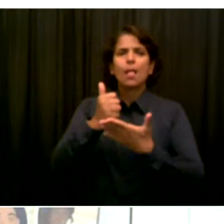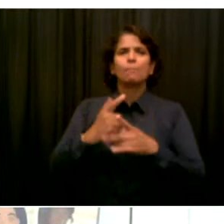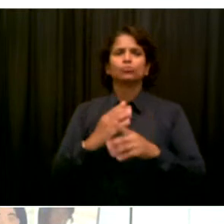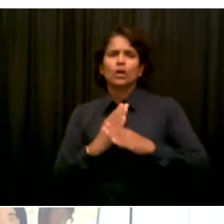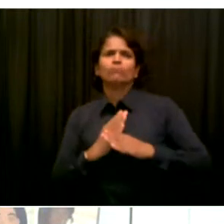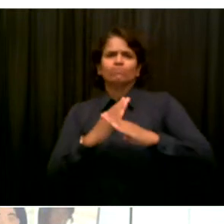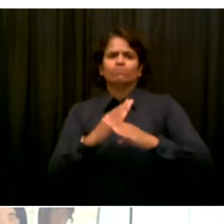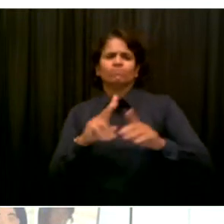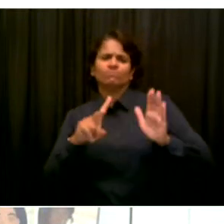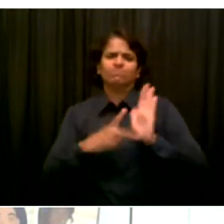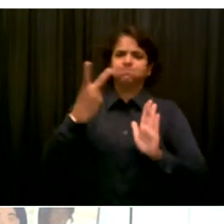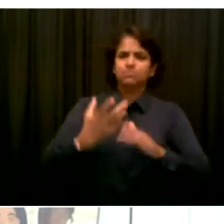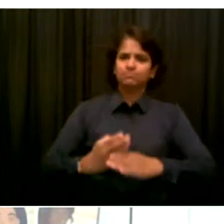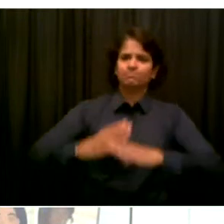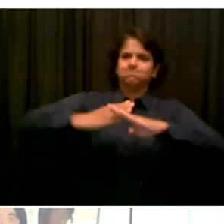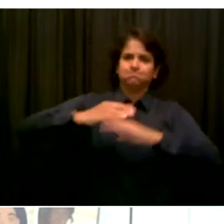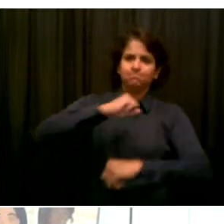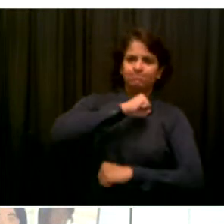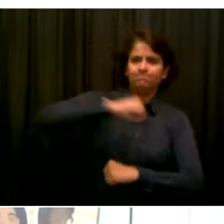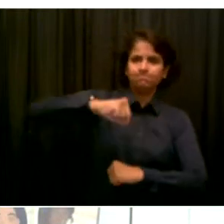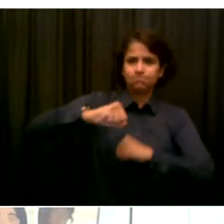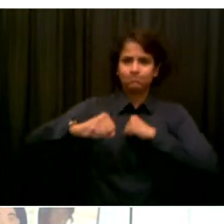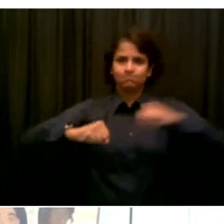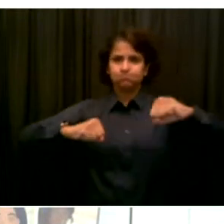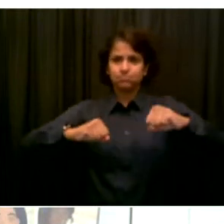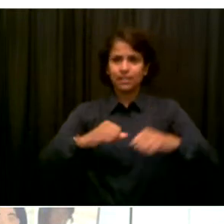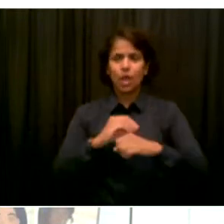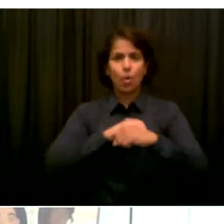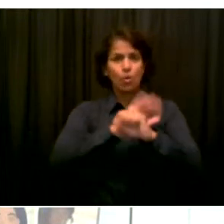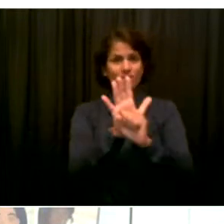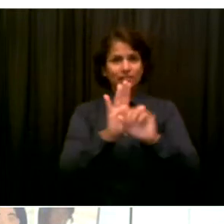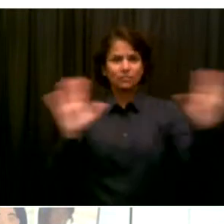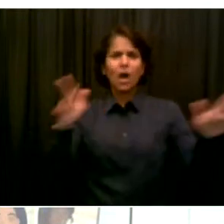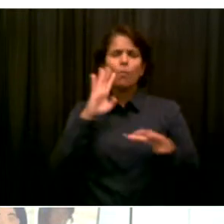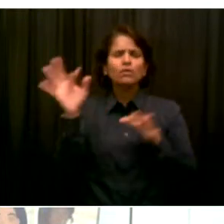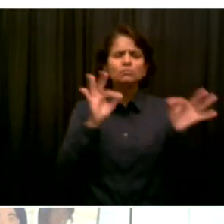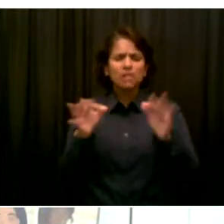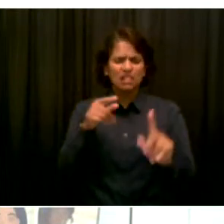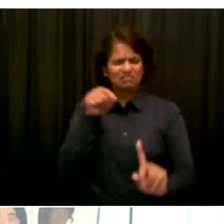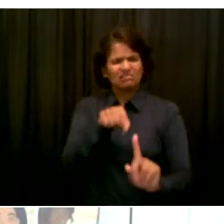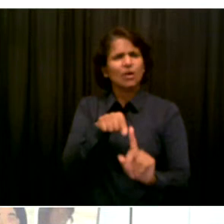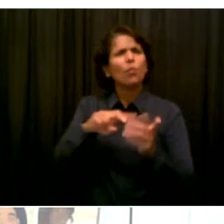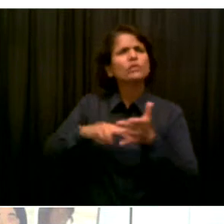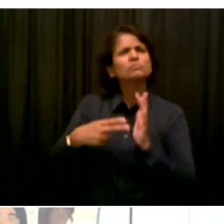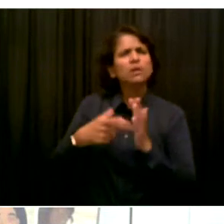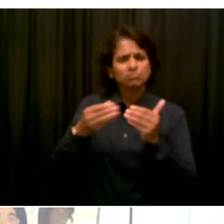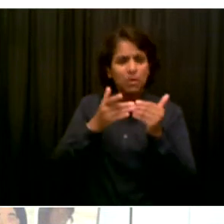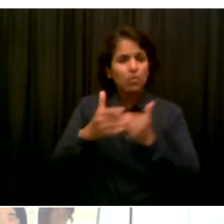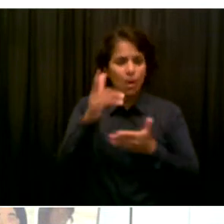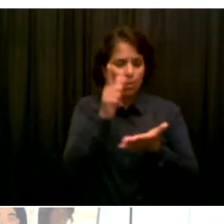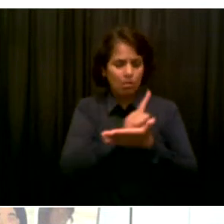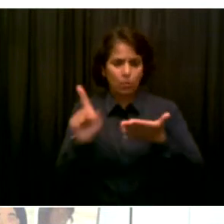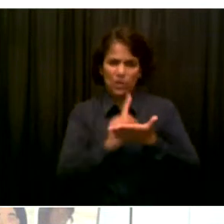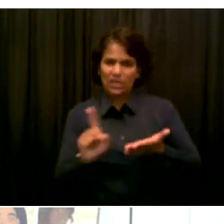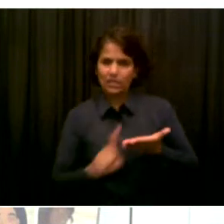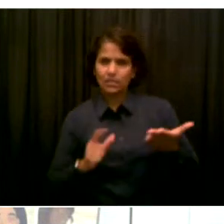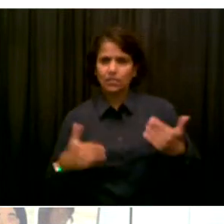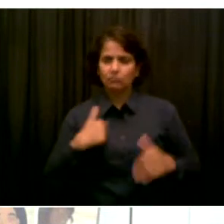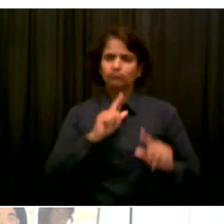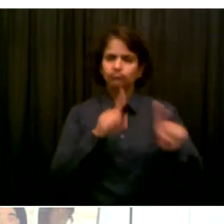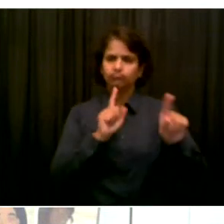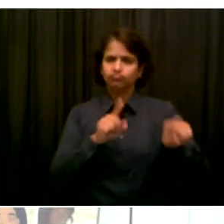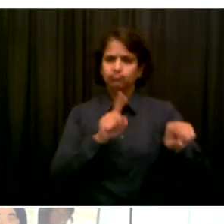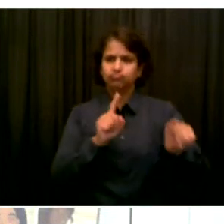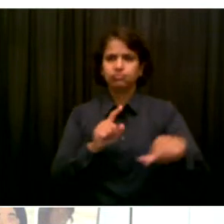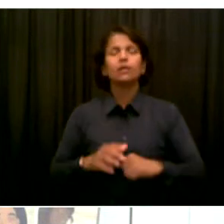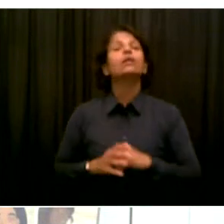try to break down what will happen in the next few weeks. Of the 3 authorized vaccines, currently Pfizer is being